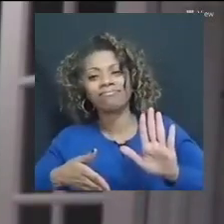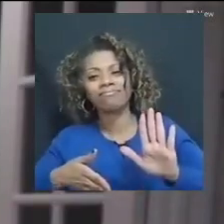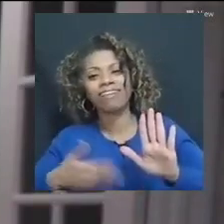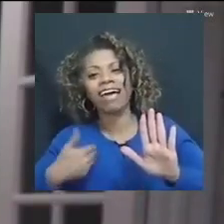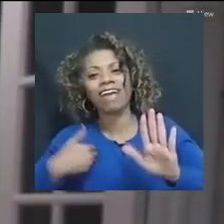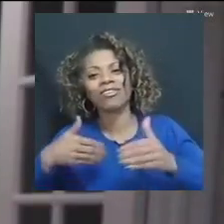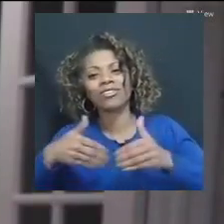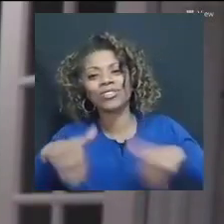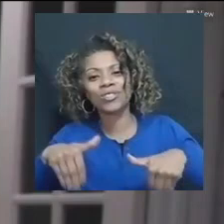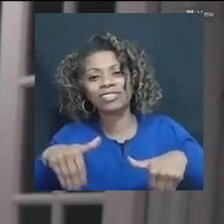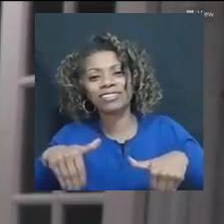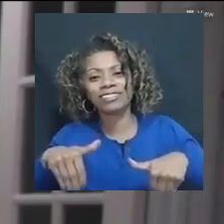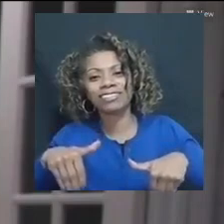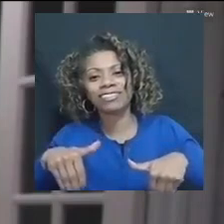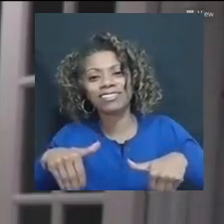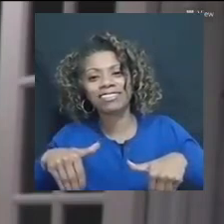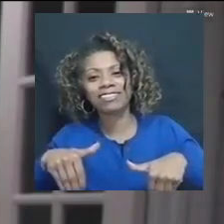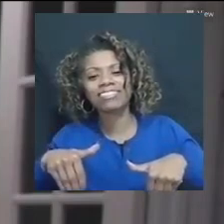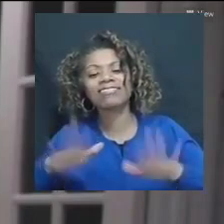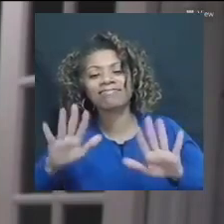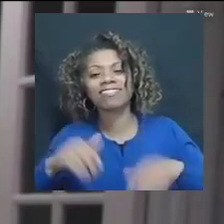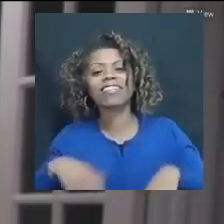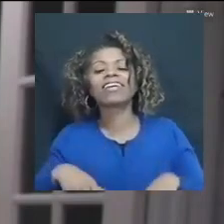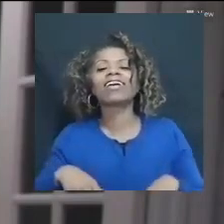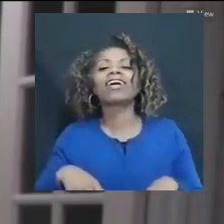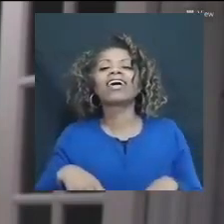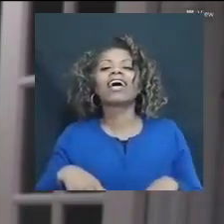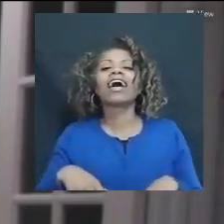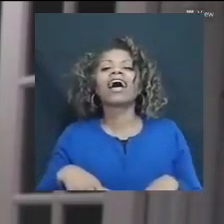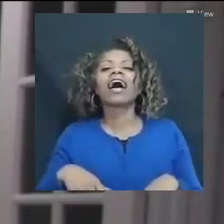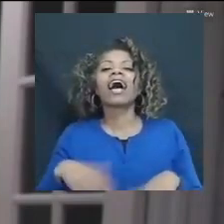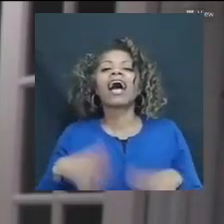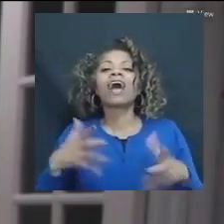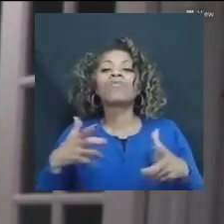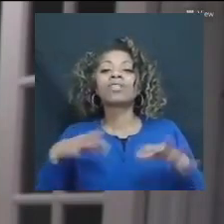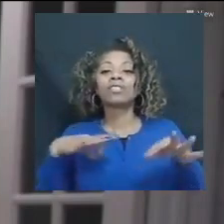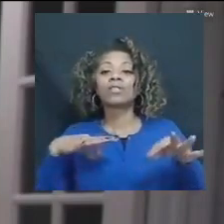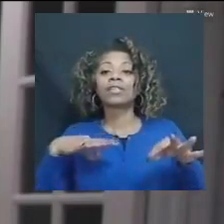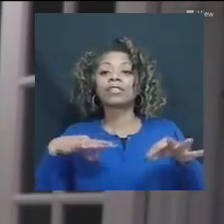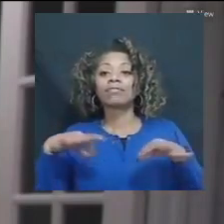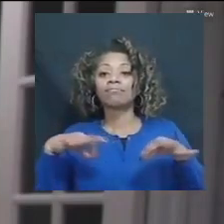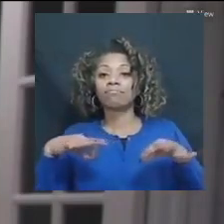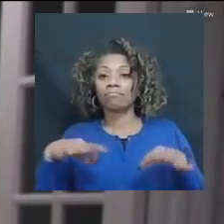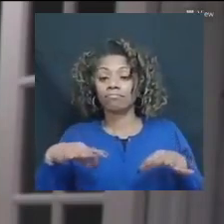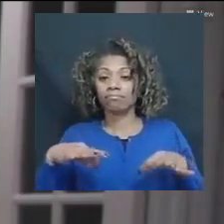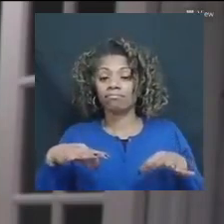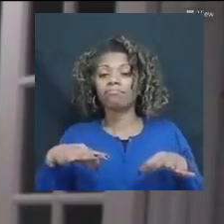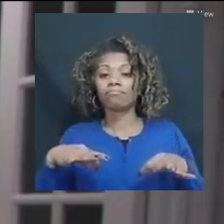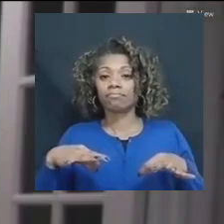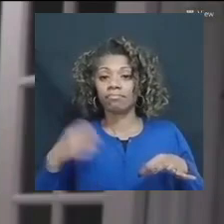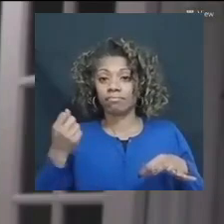I want to just make sure that y'all understand kind of what the plan is. Everything that we've got planned is available to you now on